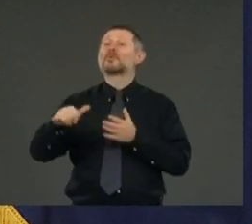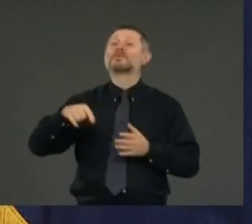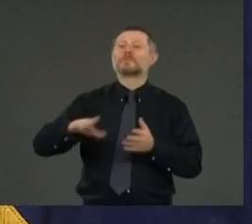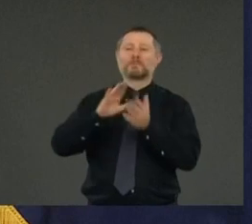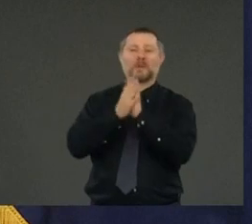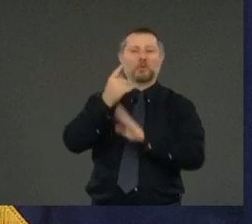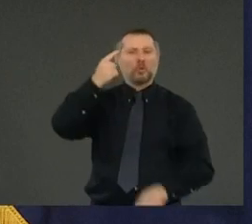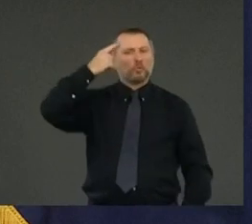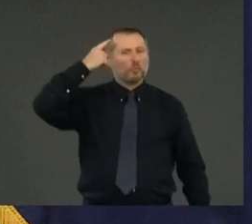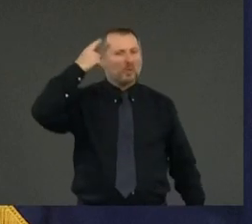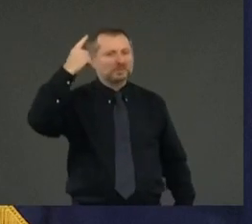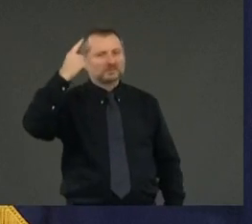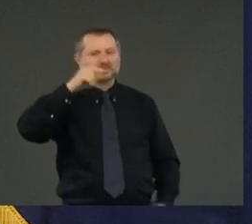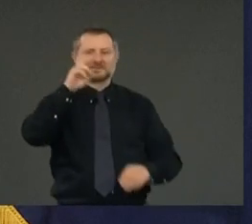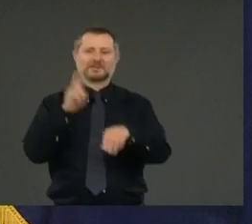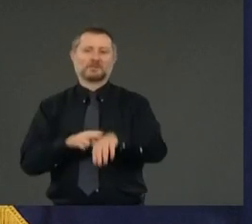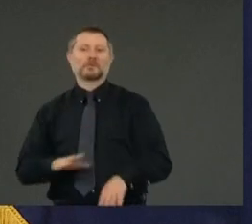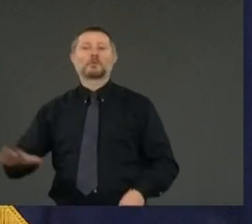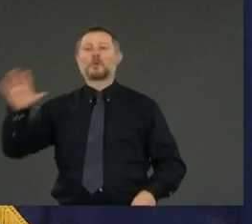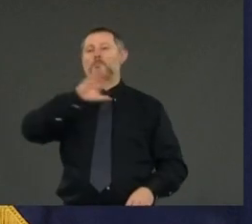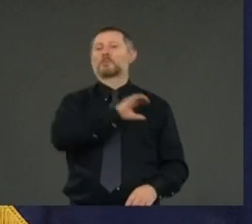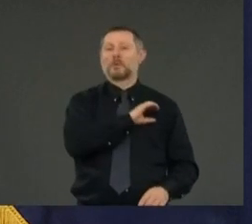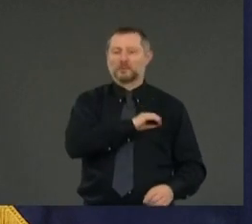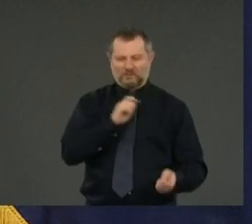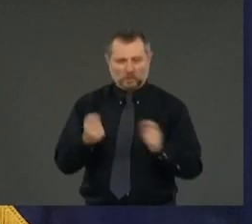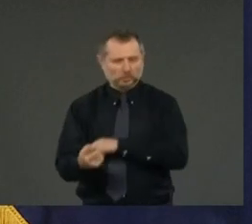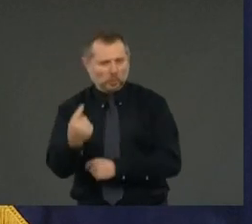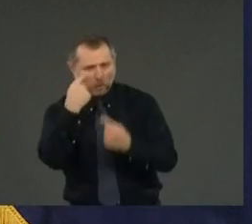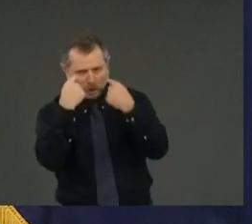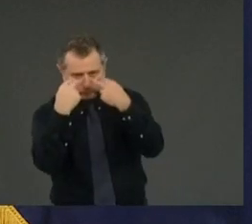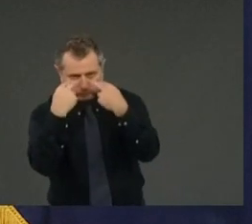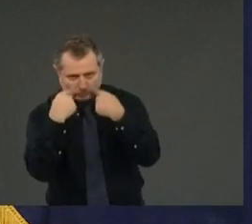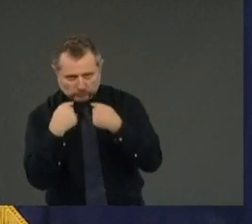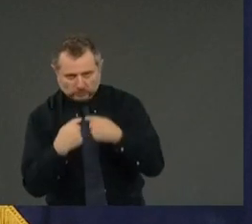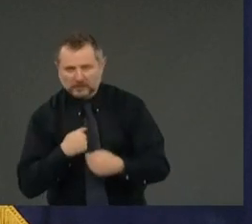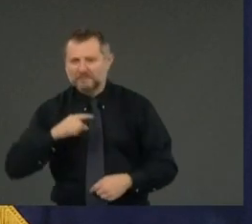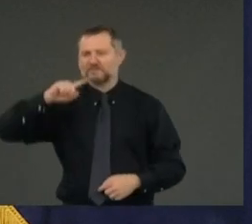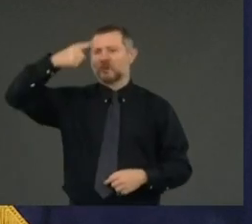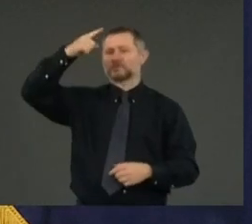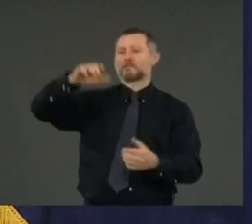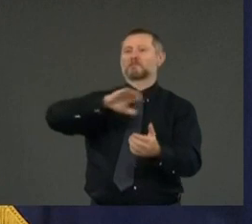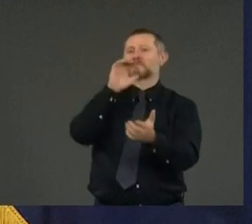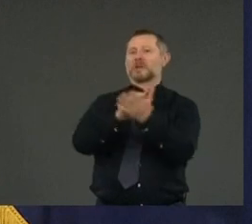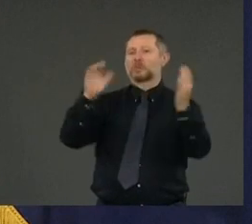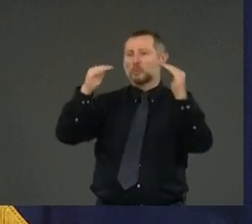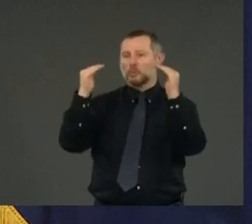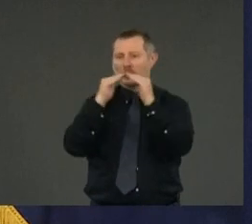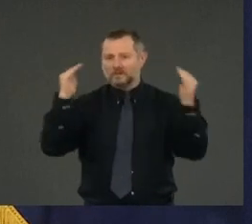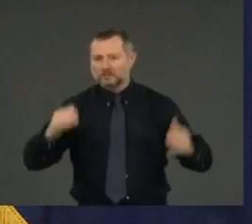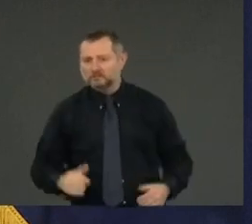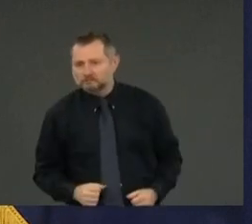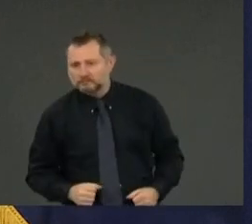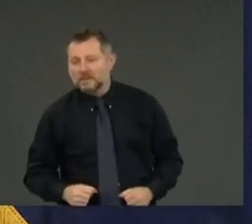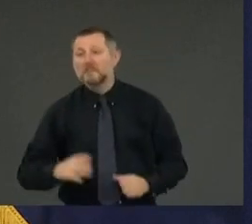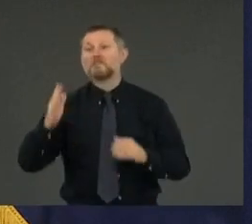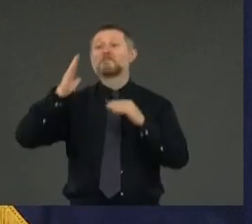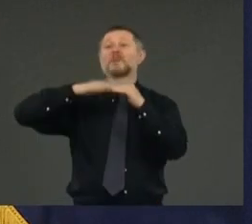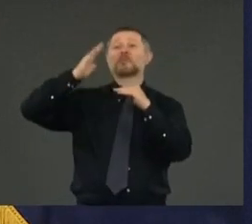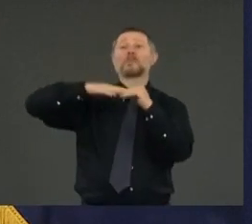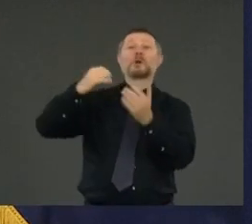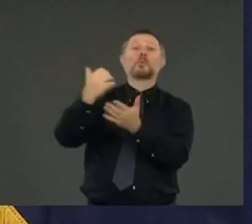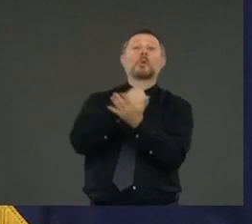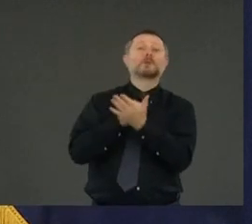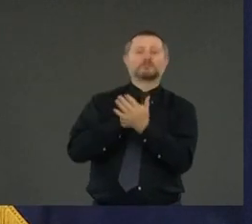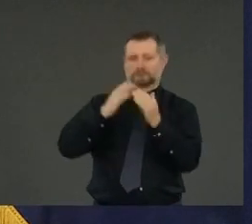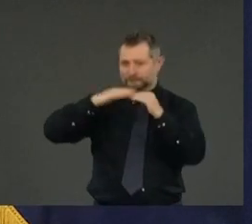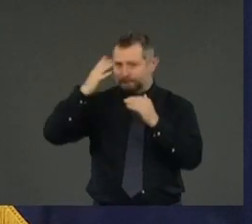watch. We were the leading state in the nation on marriage equality, minimum wage, free college. We're going to be the leading state in the nation on